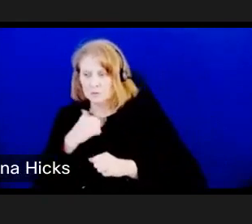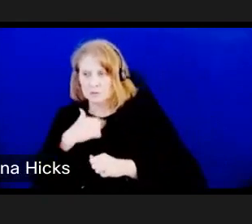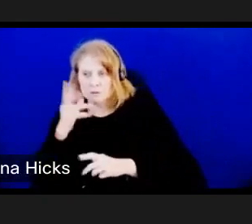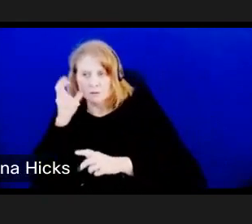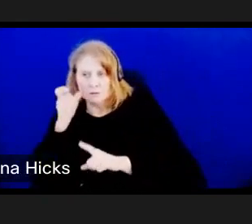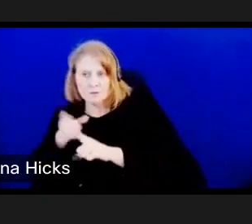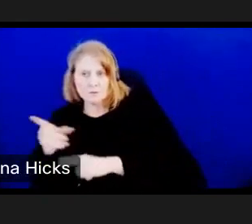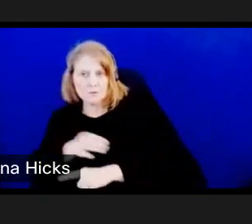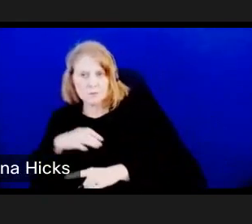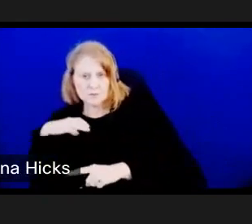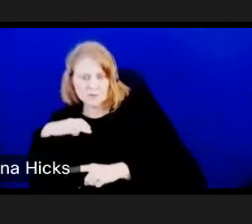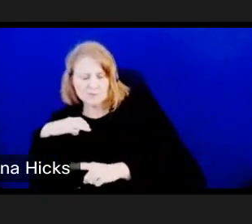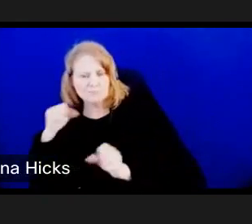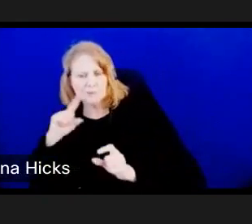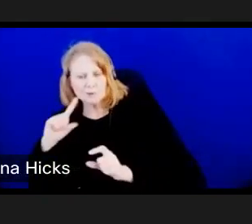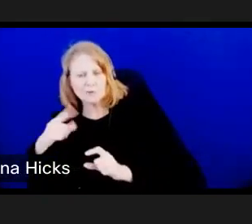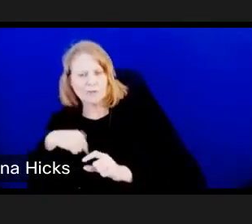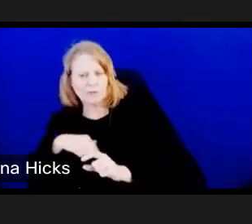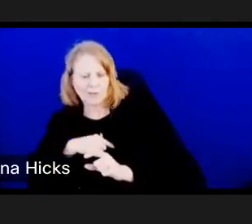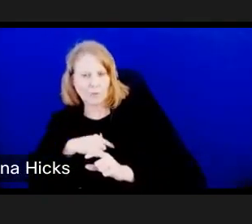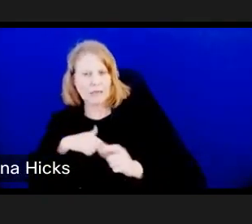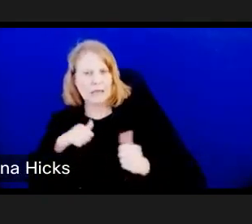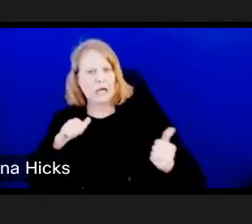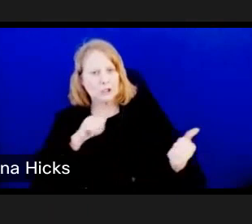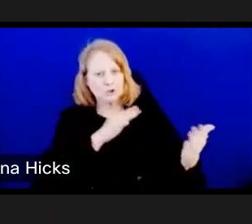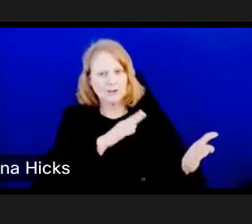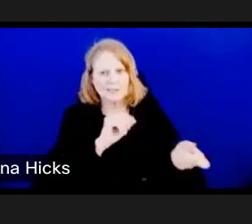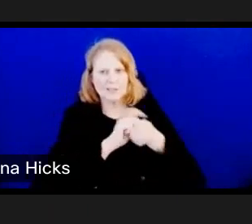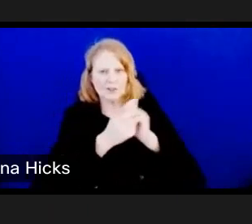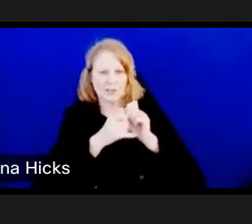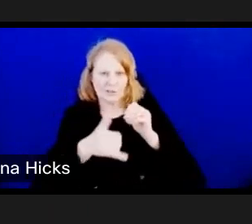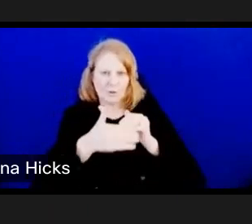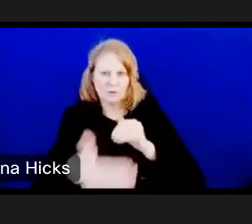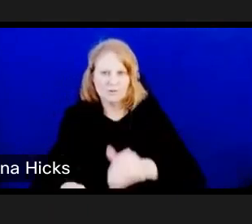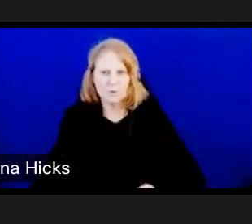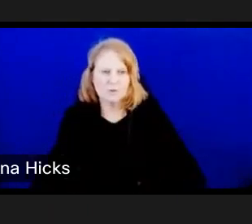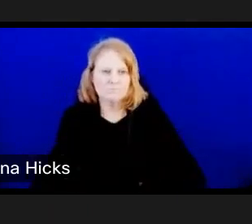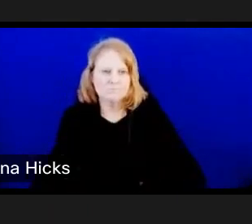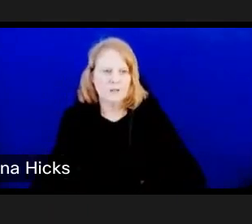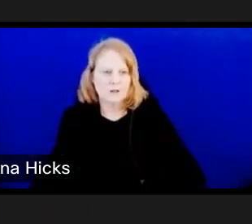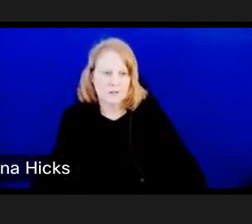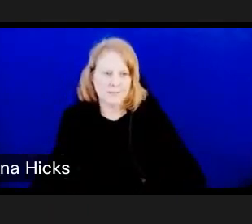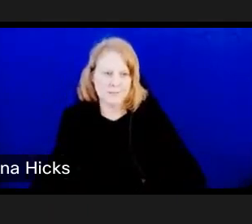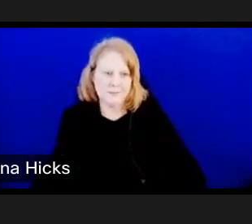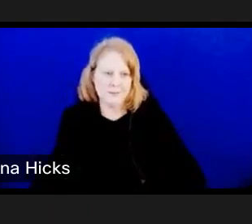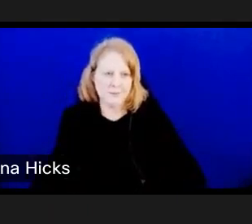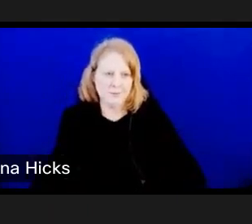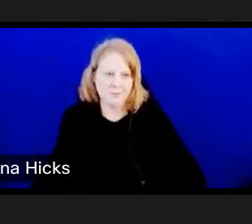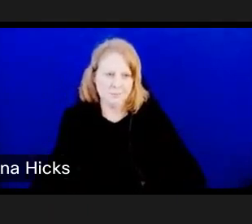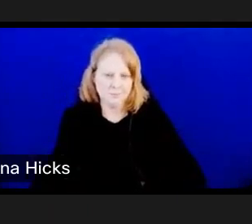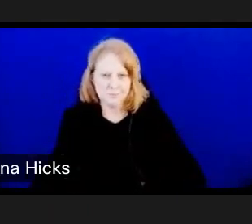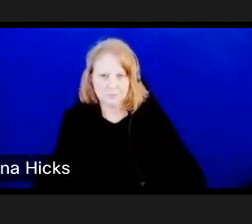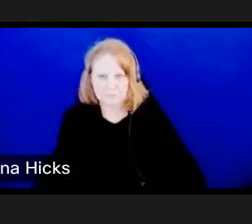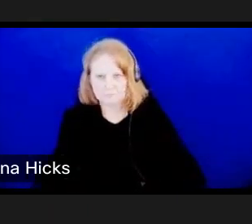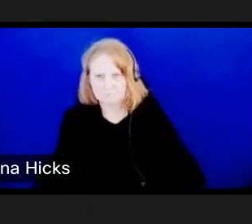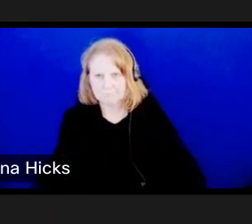been occurring, we want to make sure that we address and change that going forward. With the parking enforcement, I will